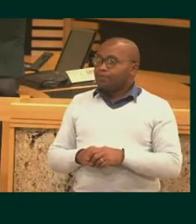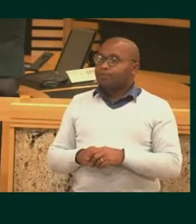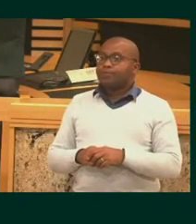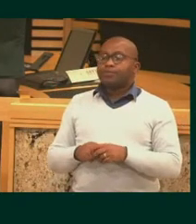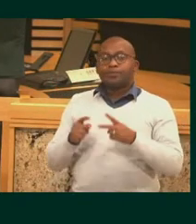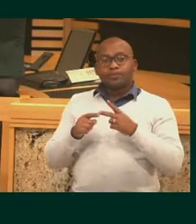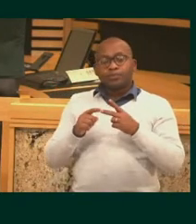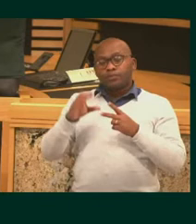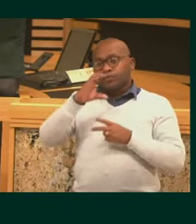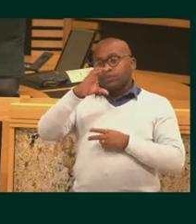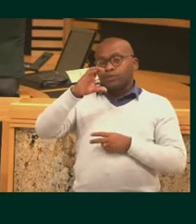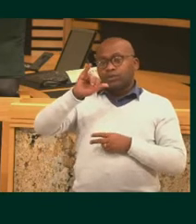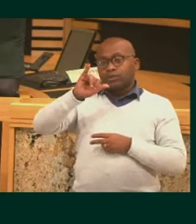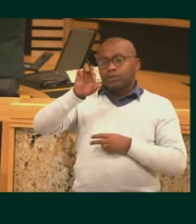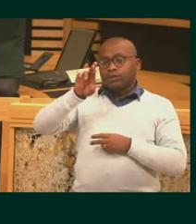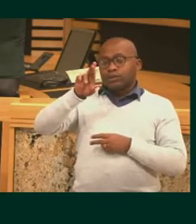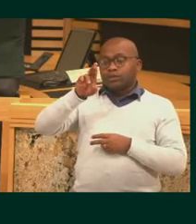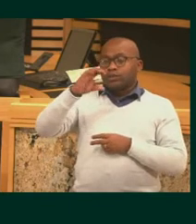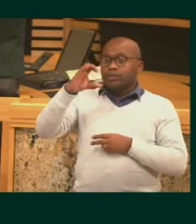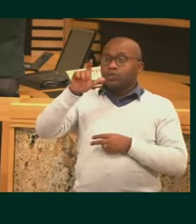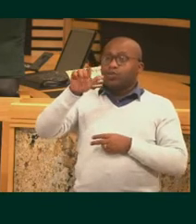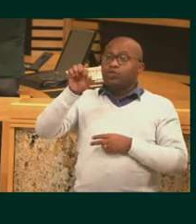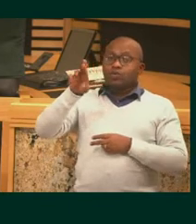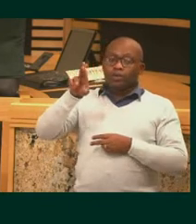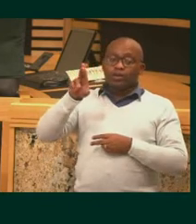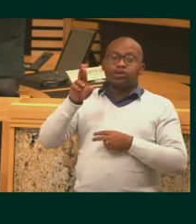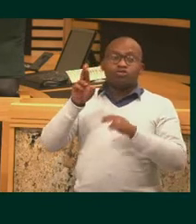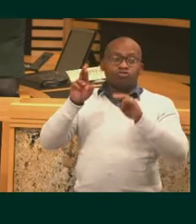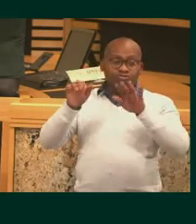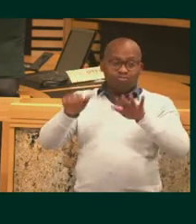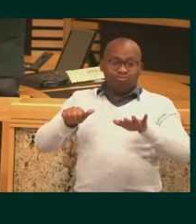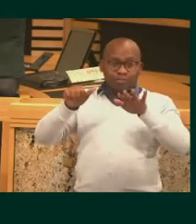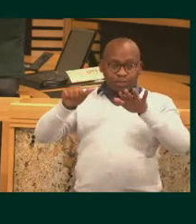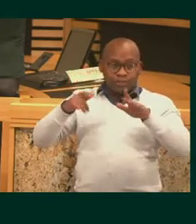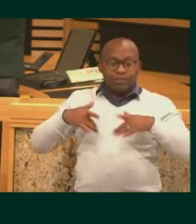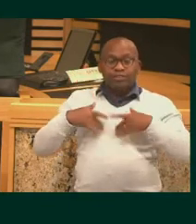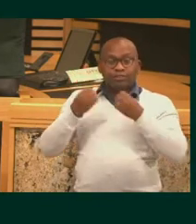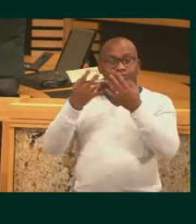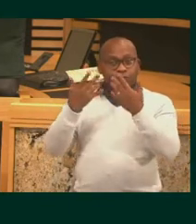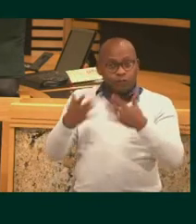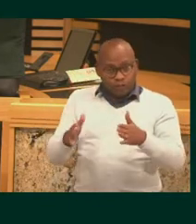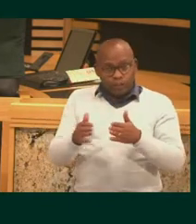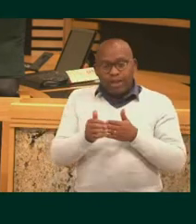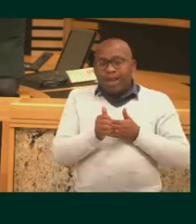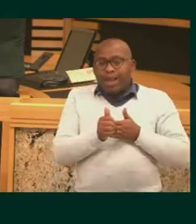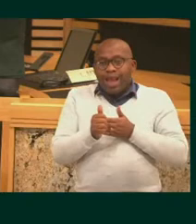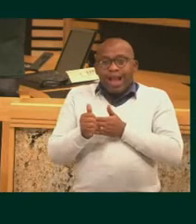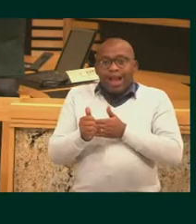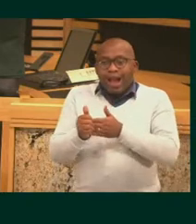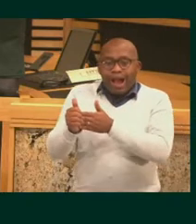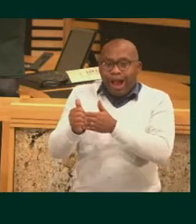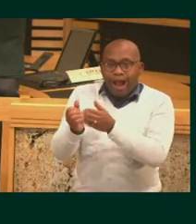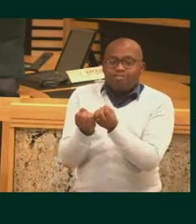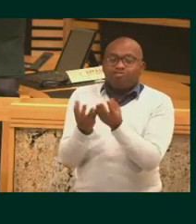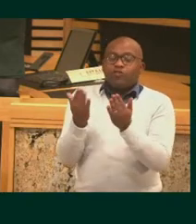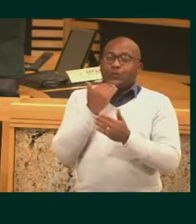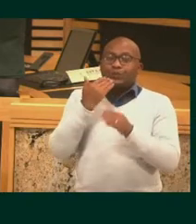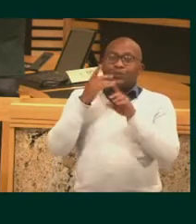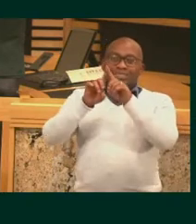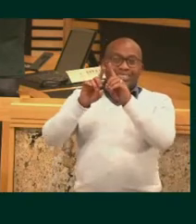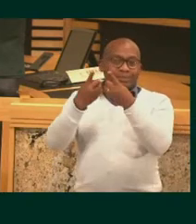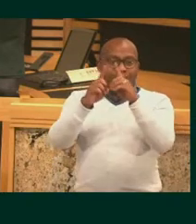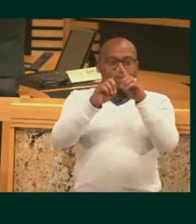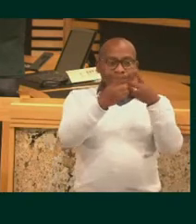16 were issued to Departments of public entities to provide guidance on the implementation of the PPR of 2022